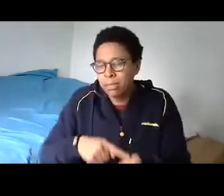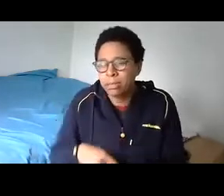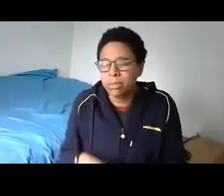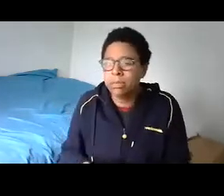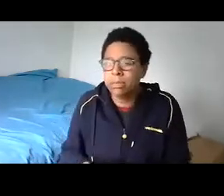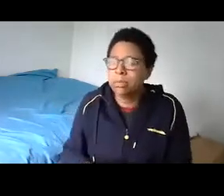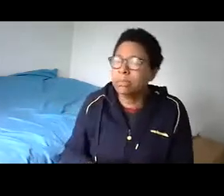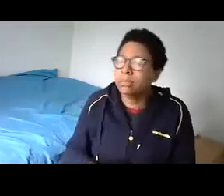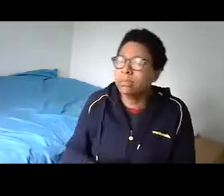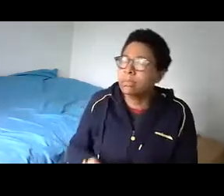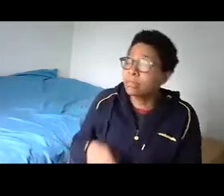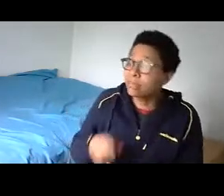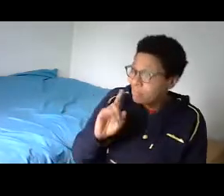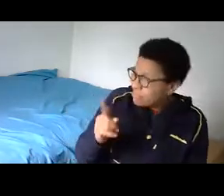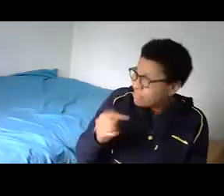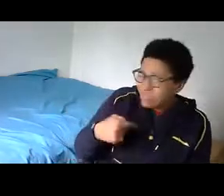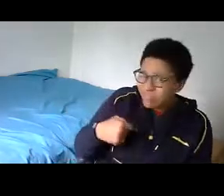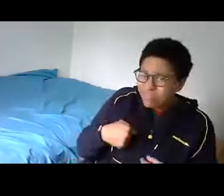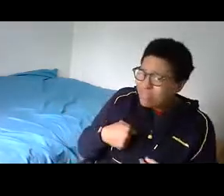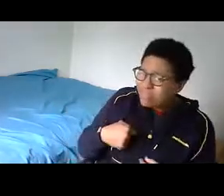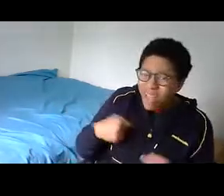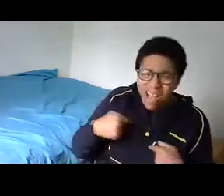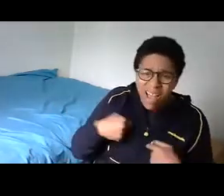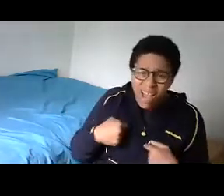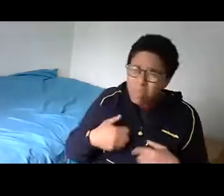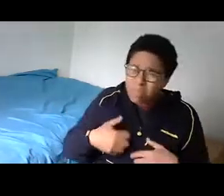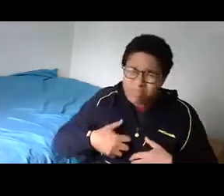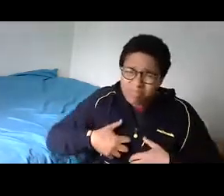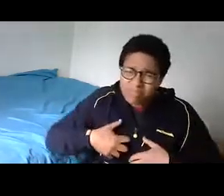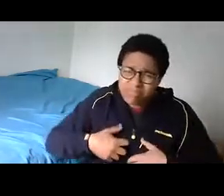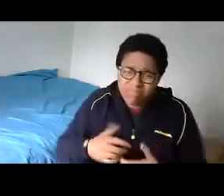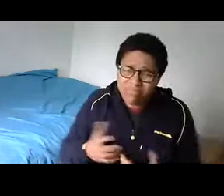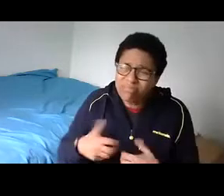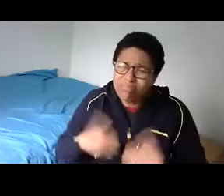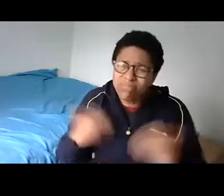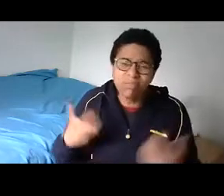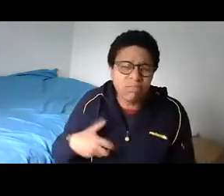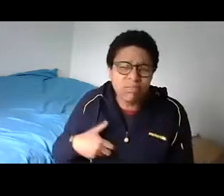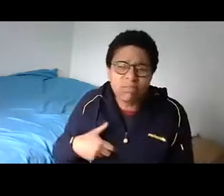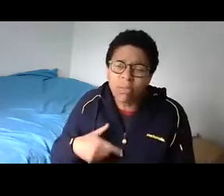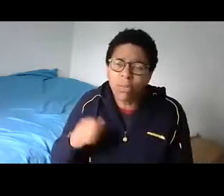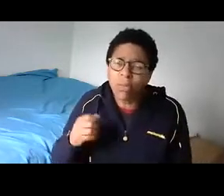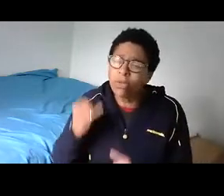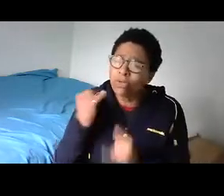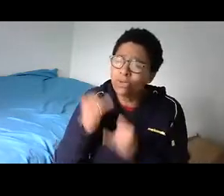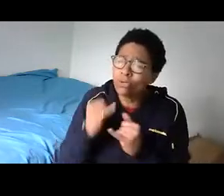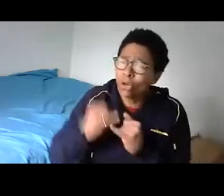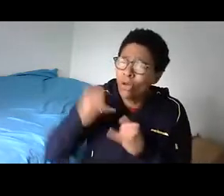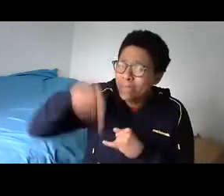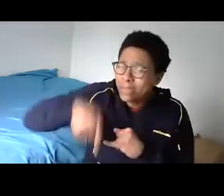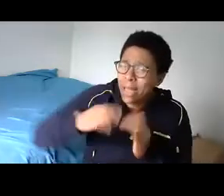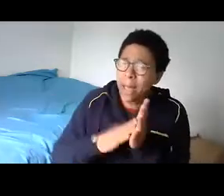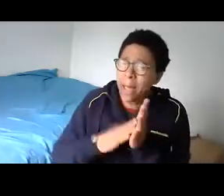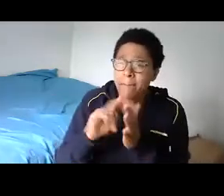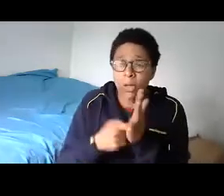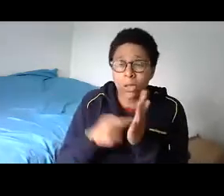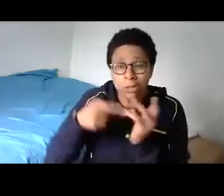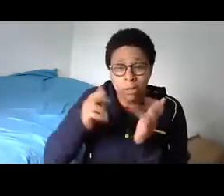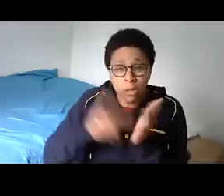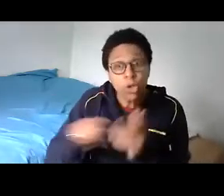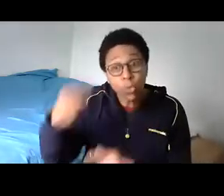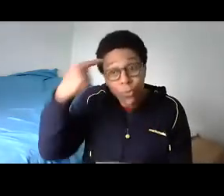about the social services in Merton. So what cell directly I would have to contact? Social services in